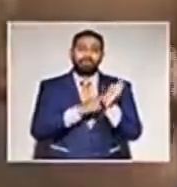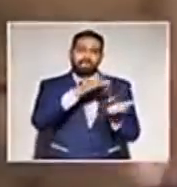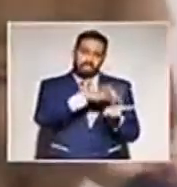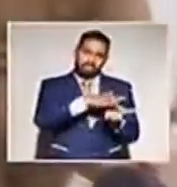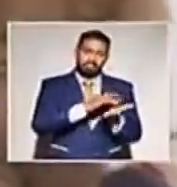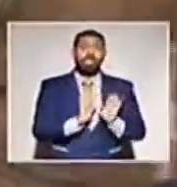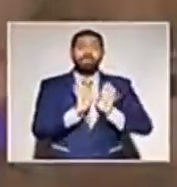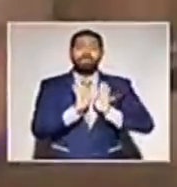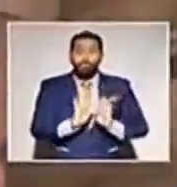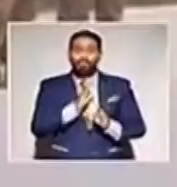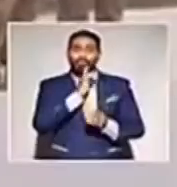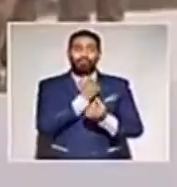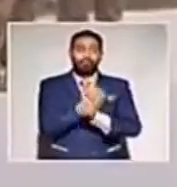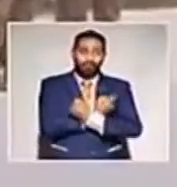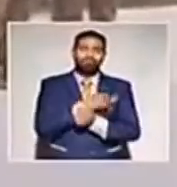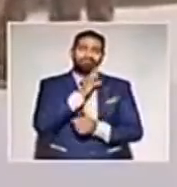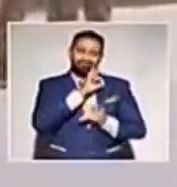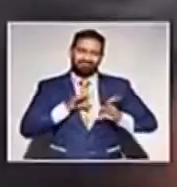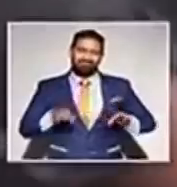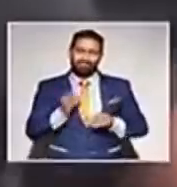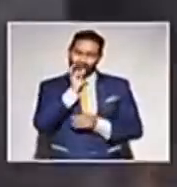area.